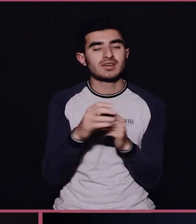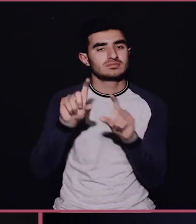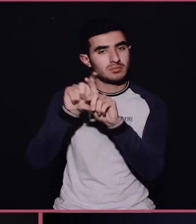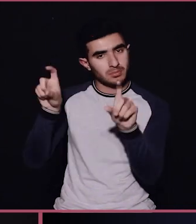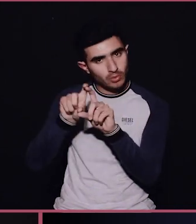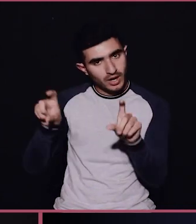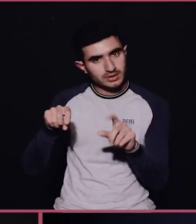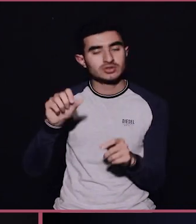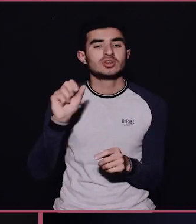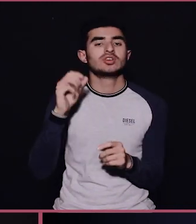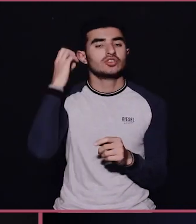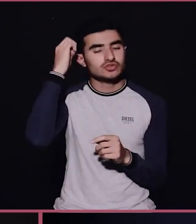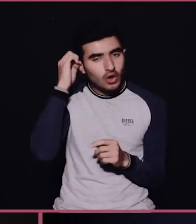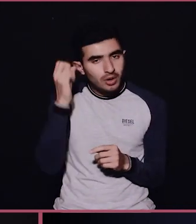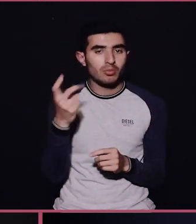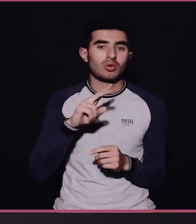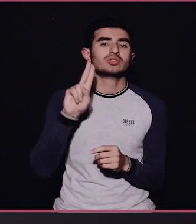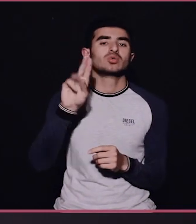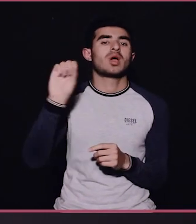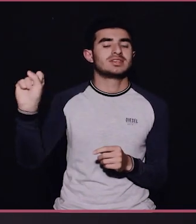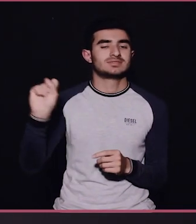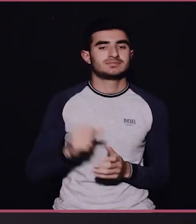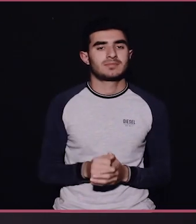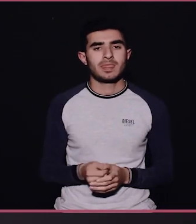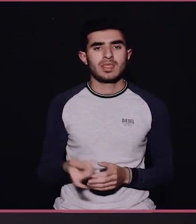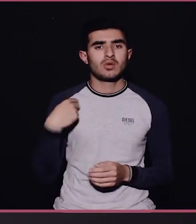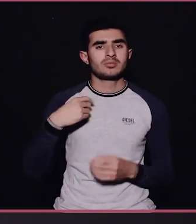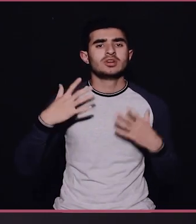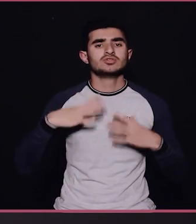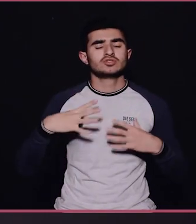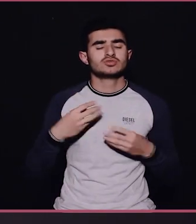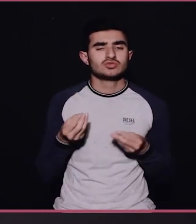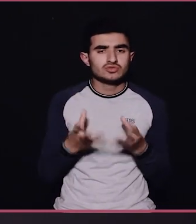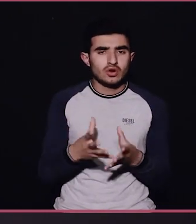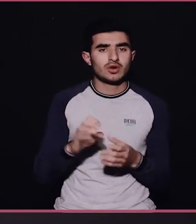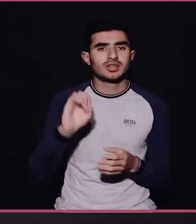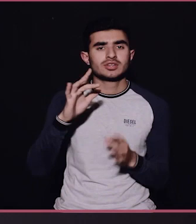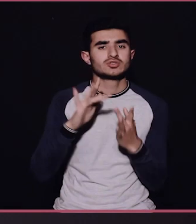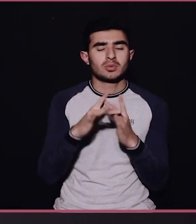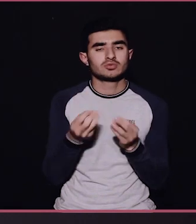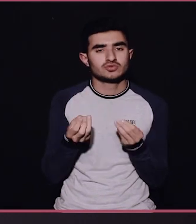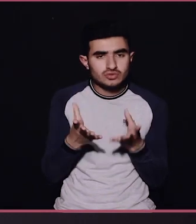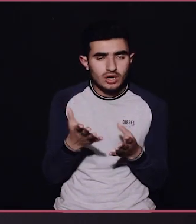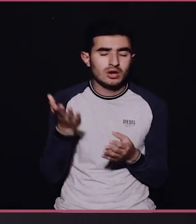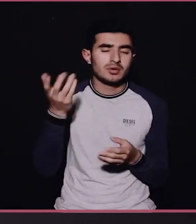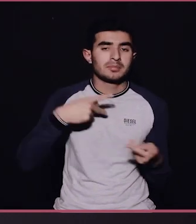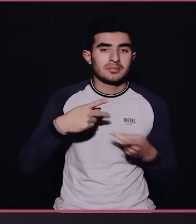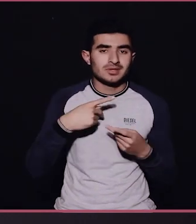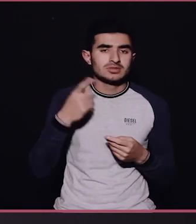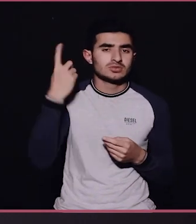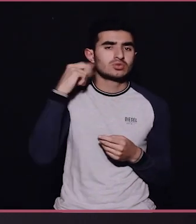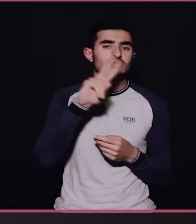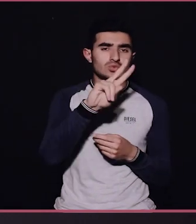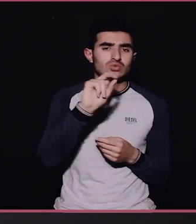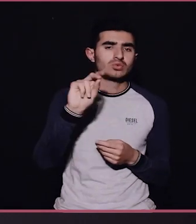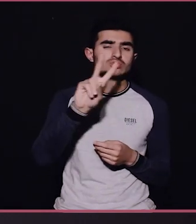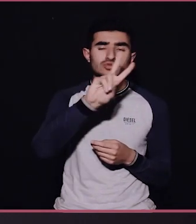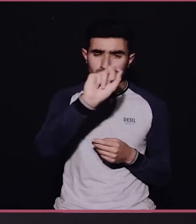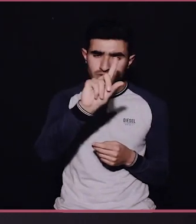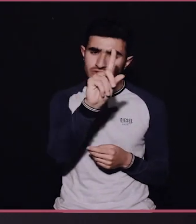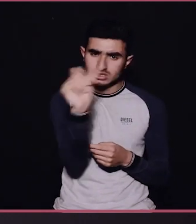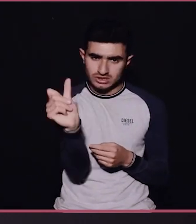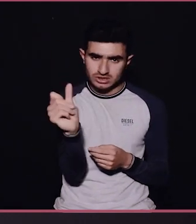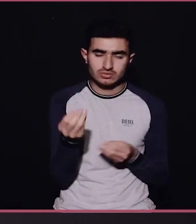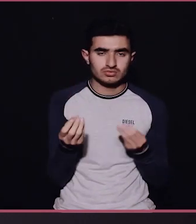label brands in Europe and the US. So my journey in e-commerce started back in 2016-17 in the form of a